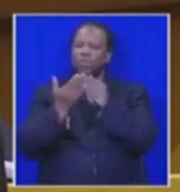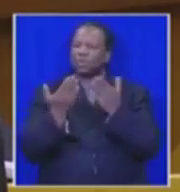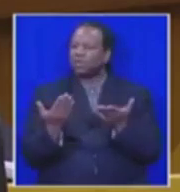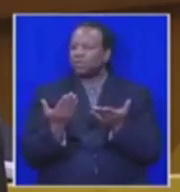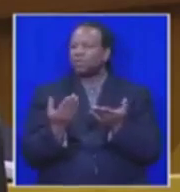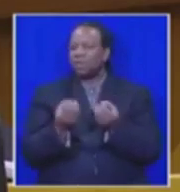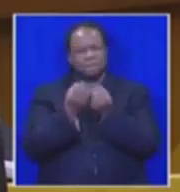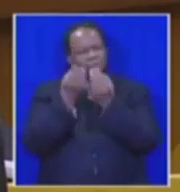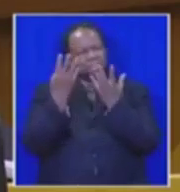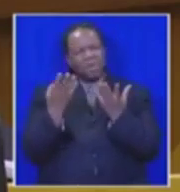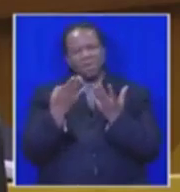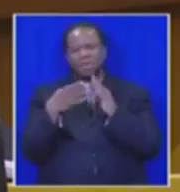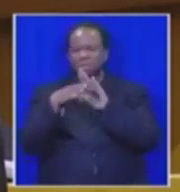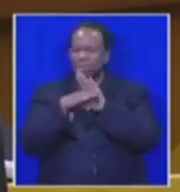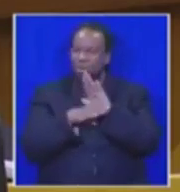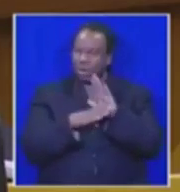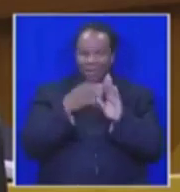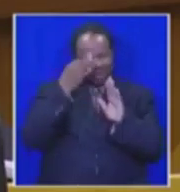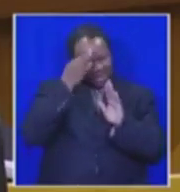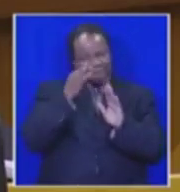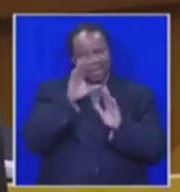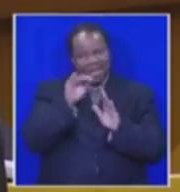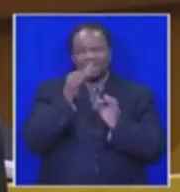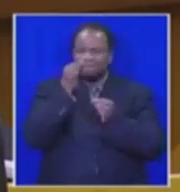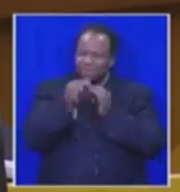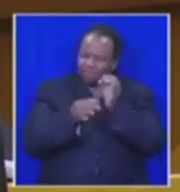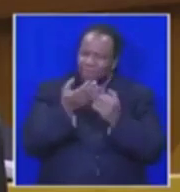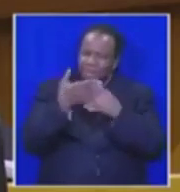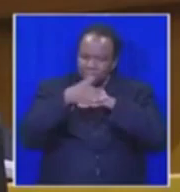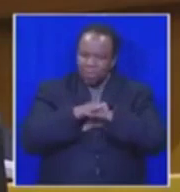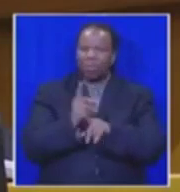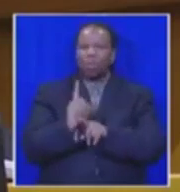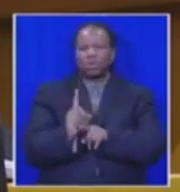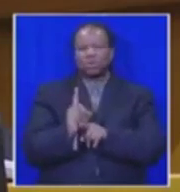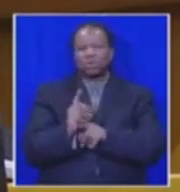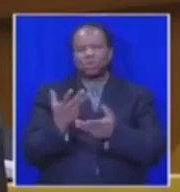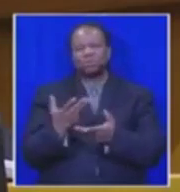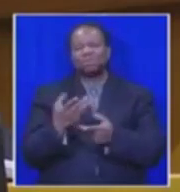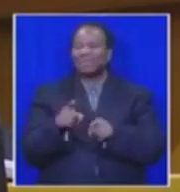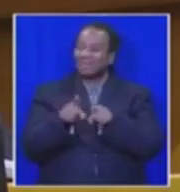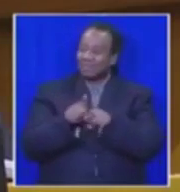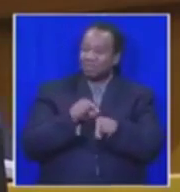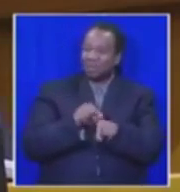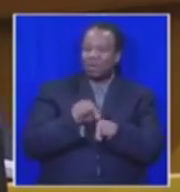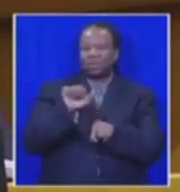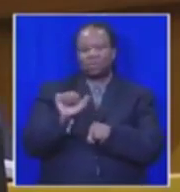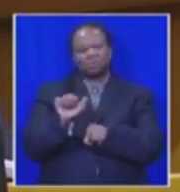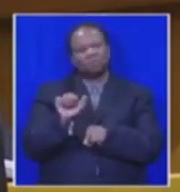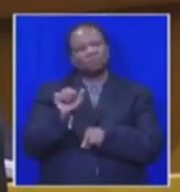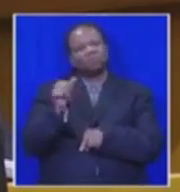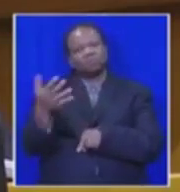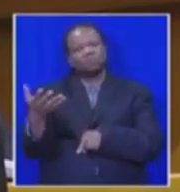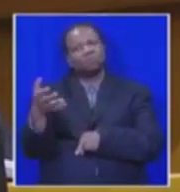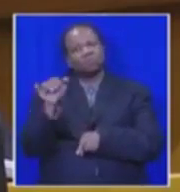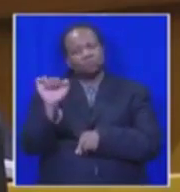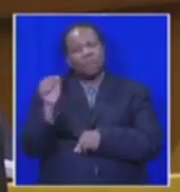programs that government implements, and also to hear their views on how we can